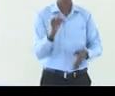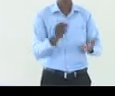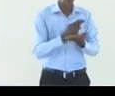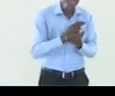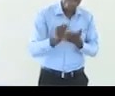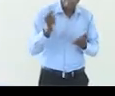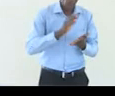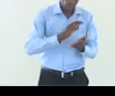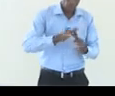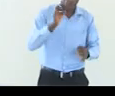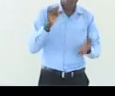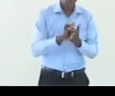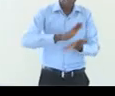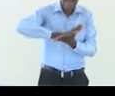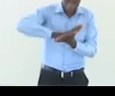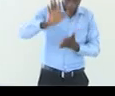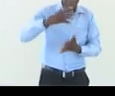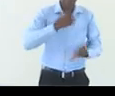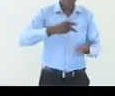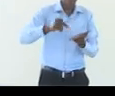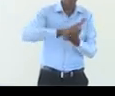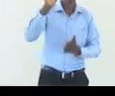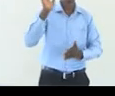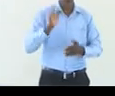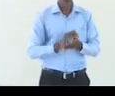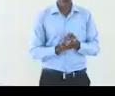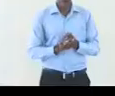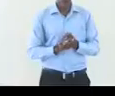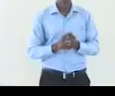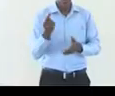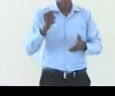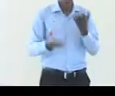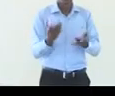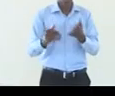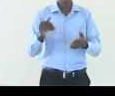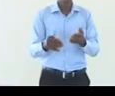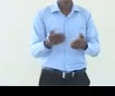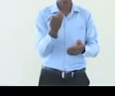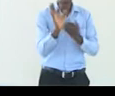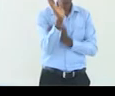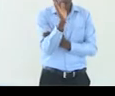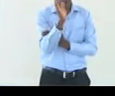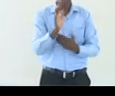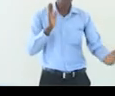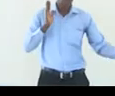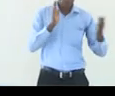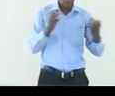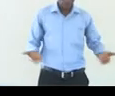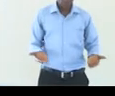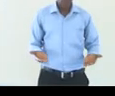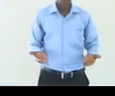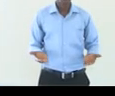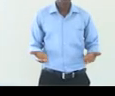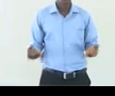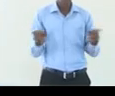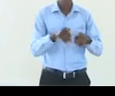that cleanses and purifies. Two, the fire of God's presence,